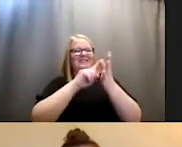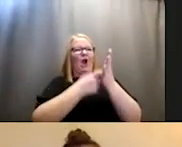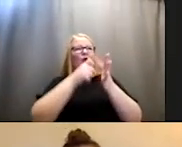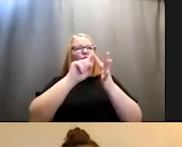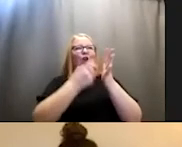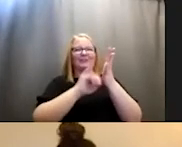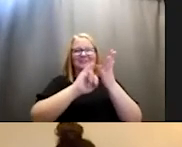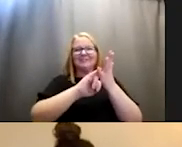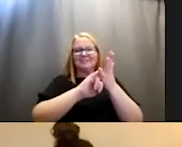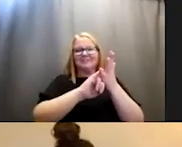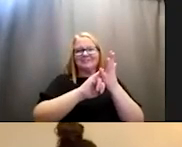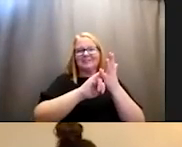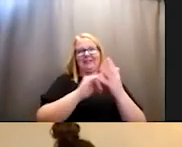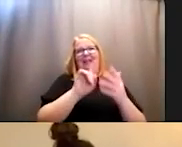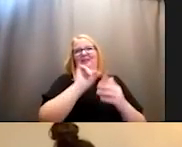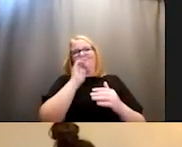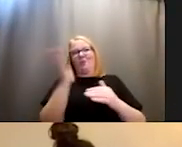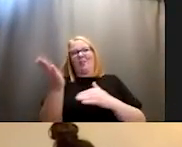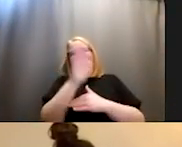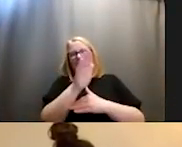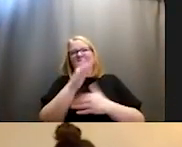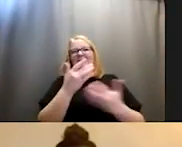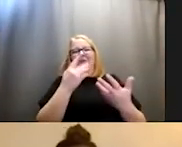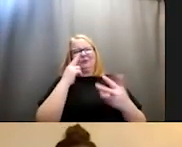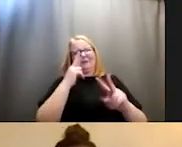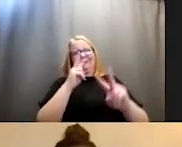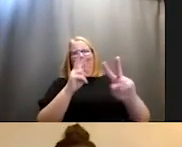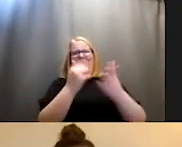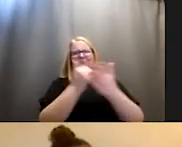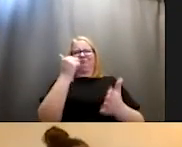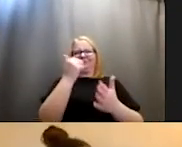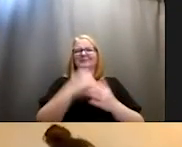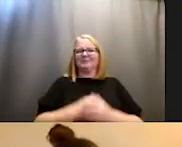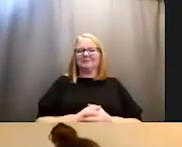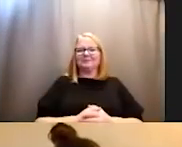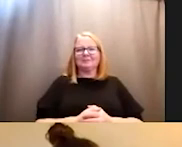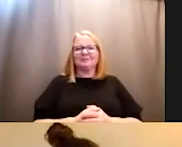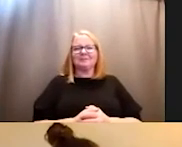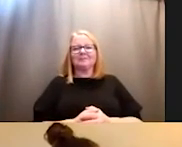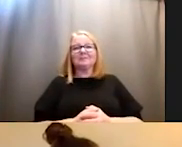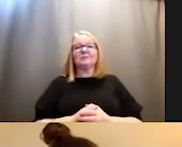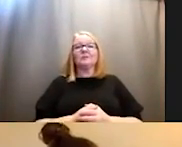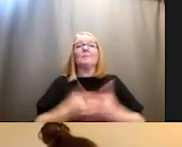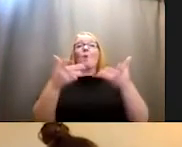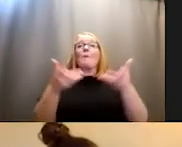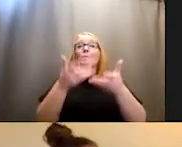Tree, second from left. Another big part of the products being promoted in the first selection